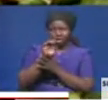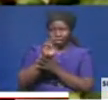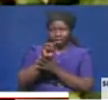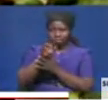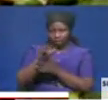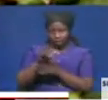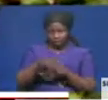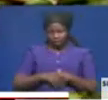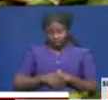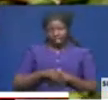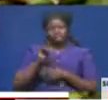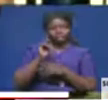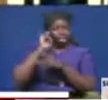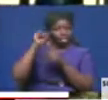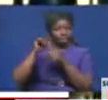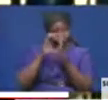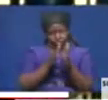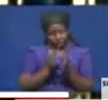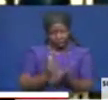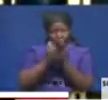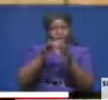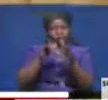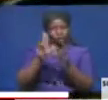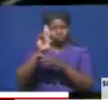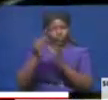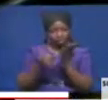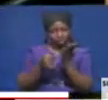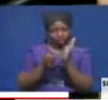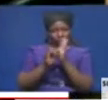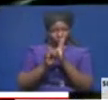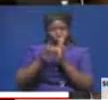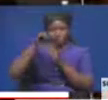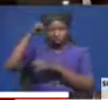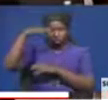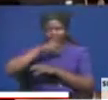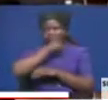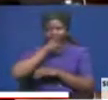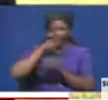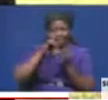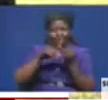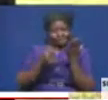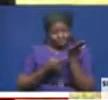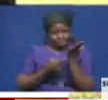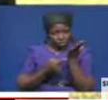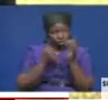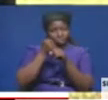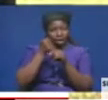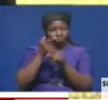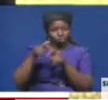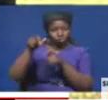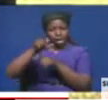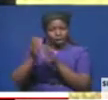to assist farmers to incorporate technologies like solar drying and digitizing operations to increase coffee production. And develop